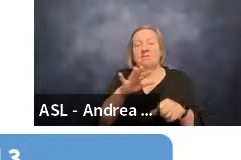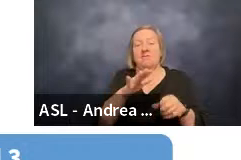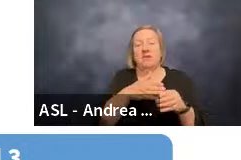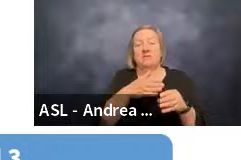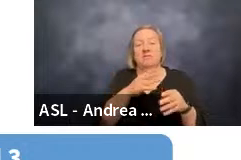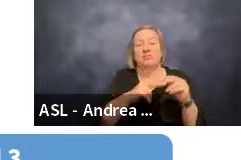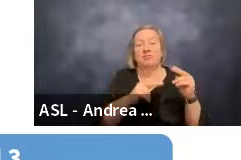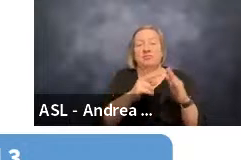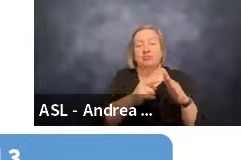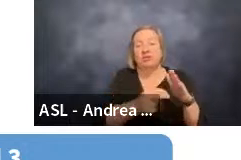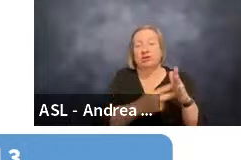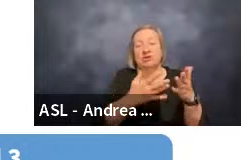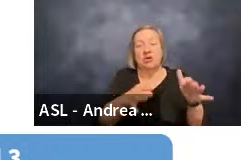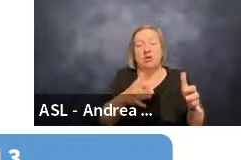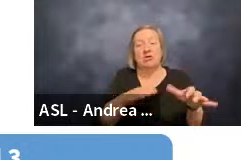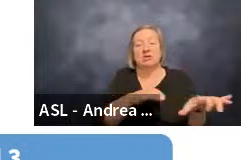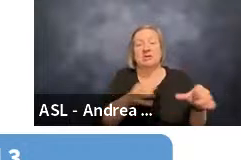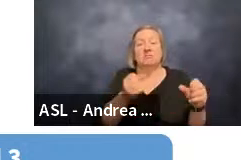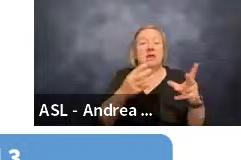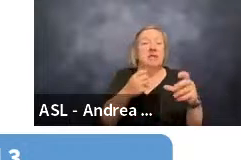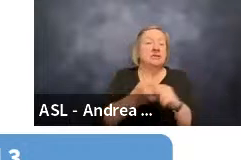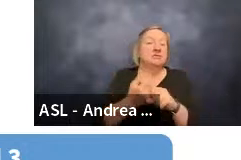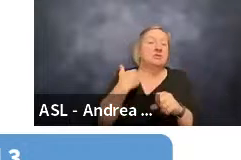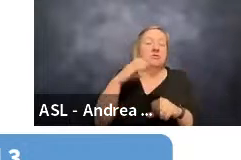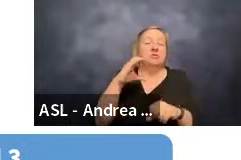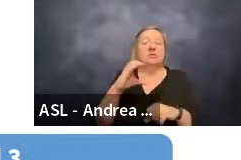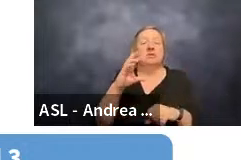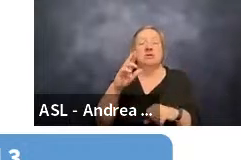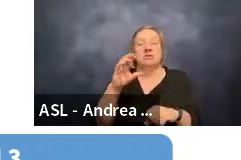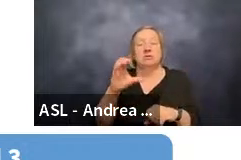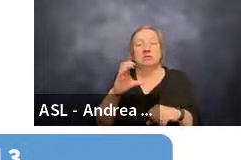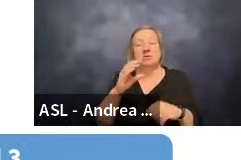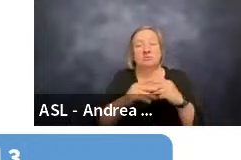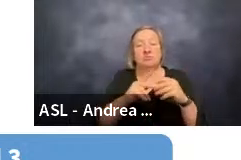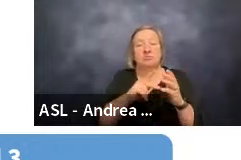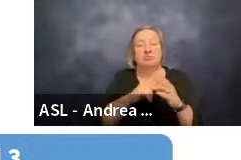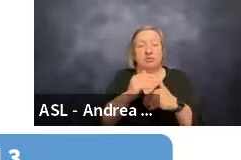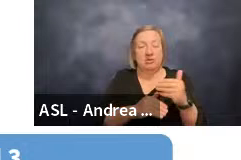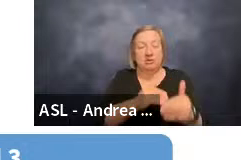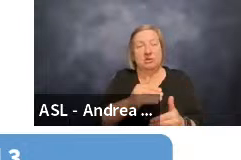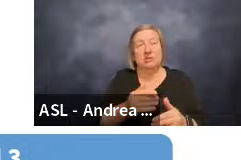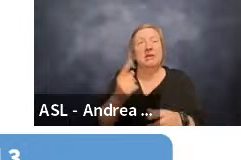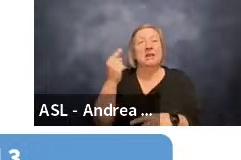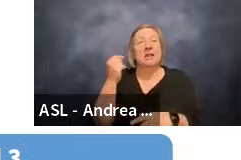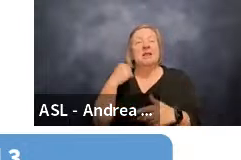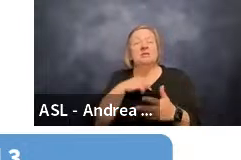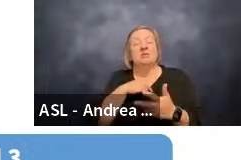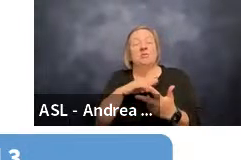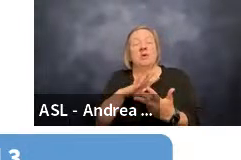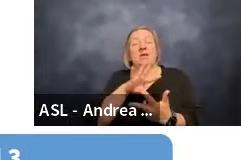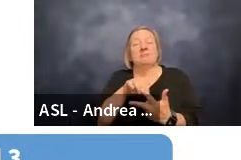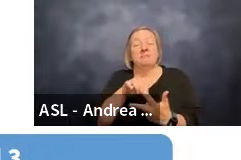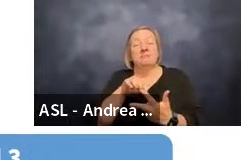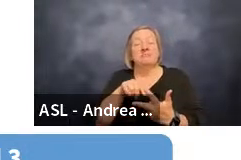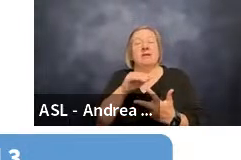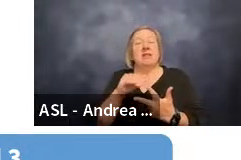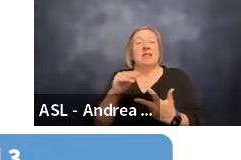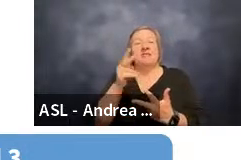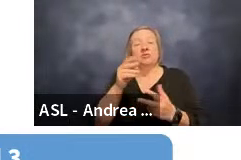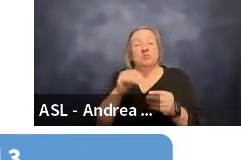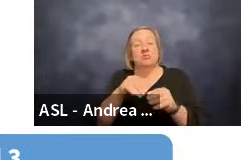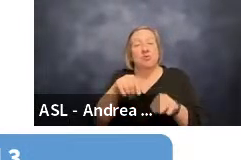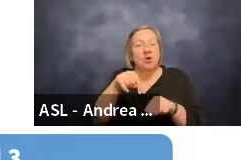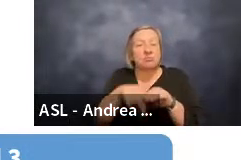completed years ago during the CRC process. Last year, we moved into the level 2, a more